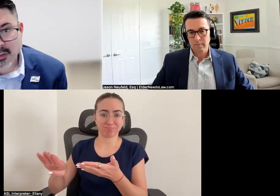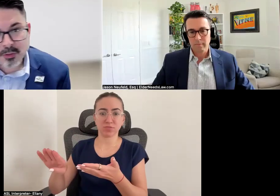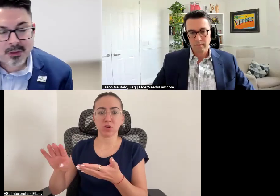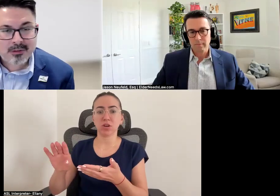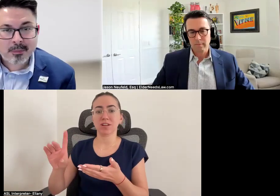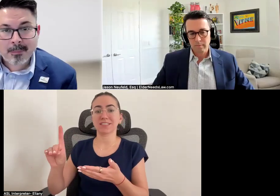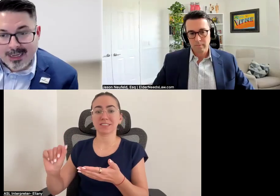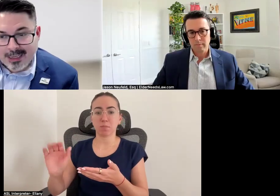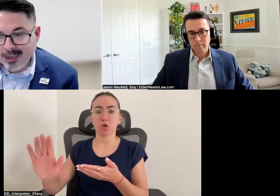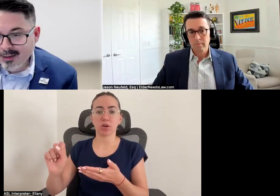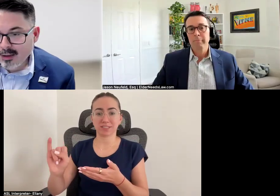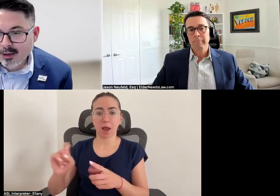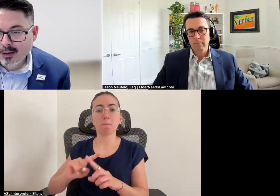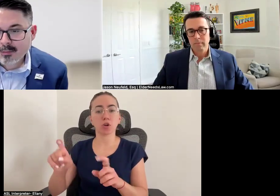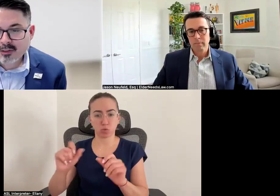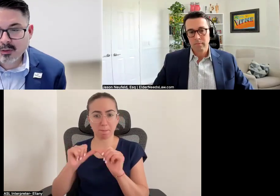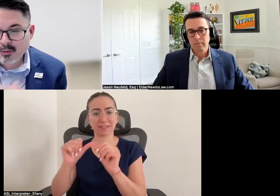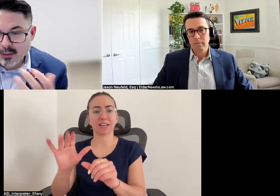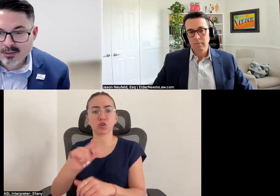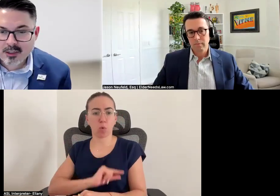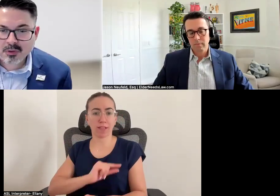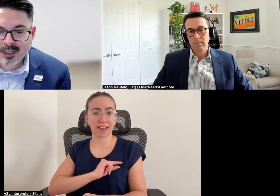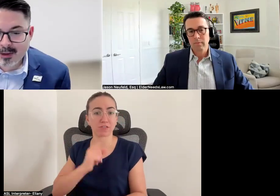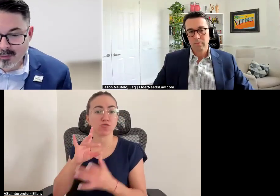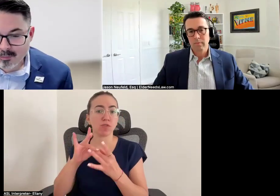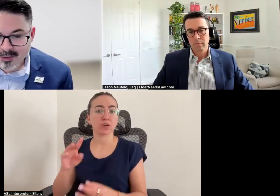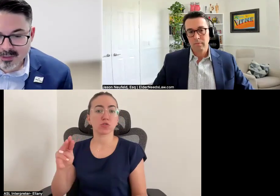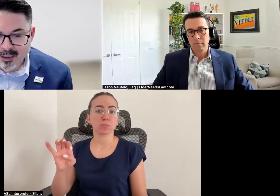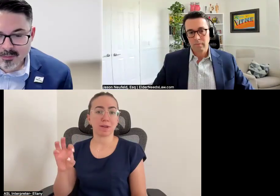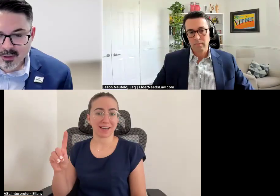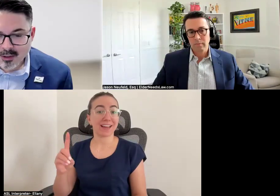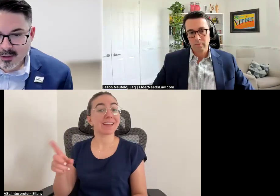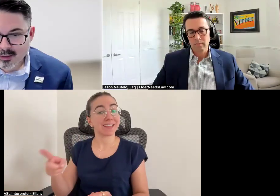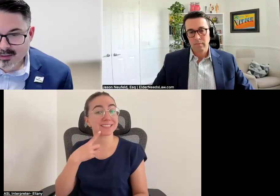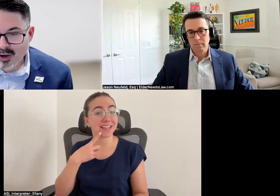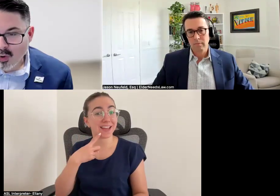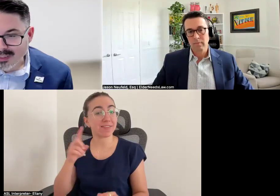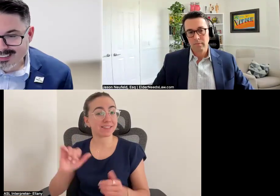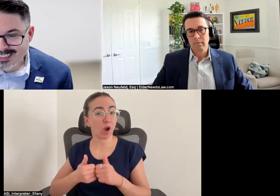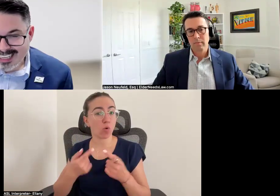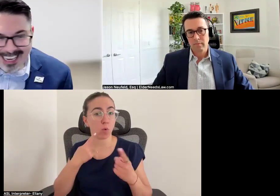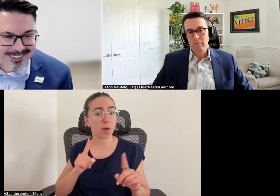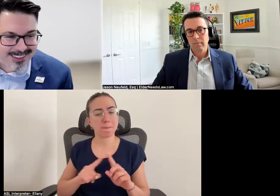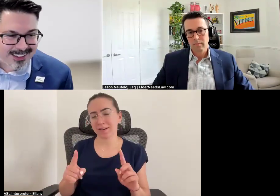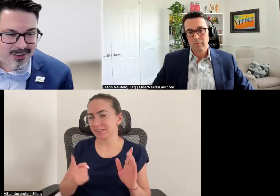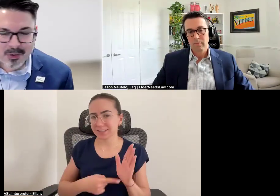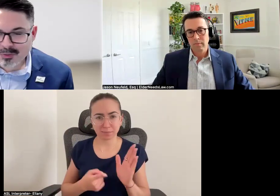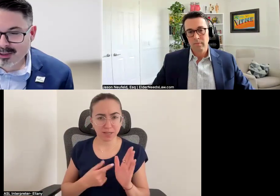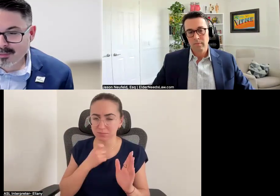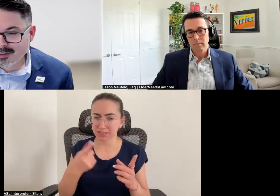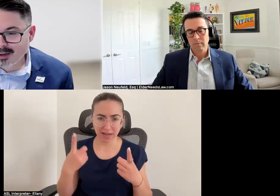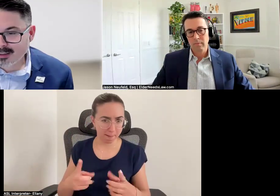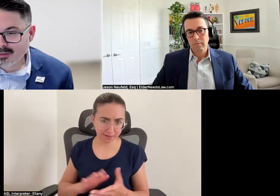maintain your eligibility for Medicaid. That's what they say is supposed to happen, but sometimes that's not always the case. So I